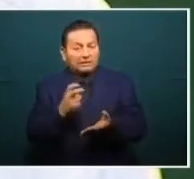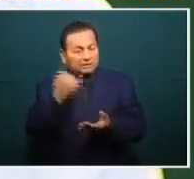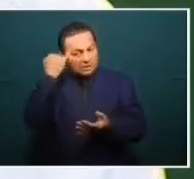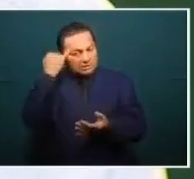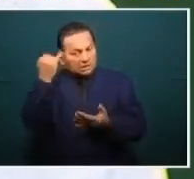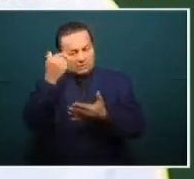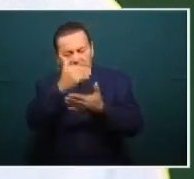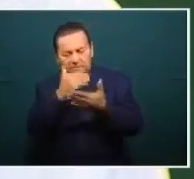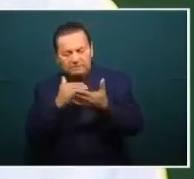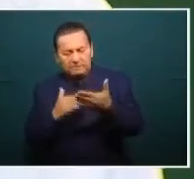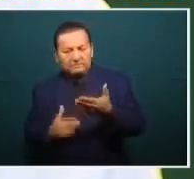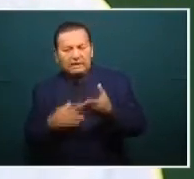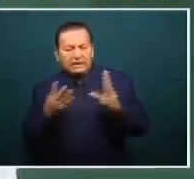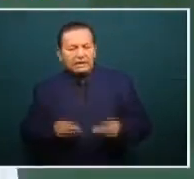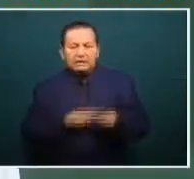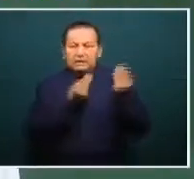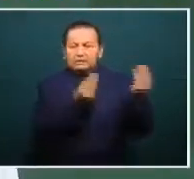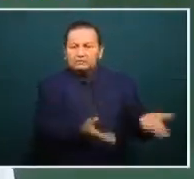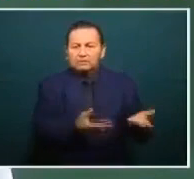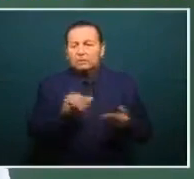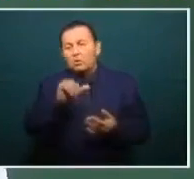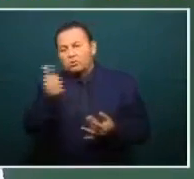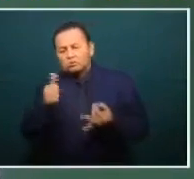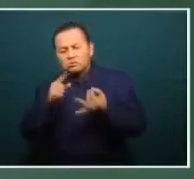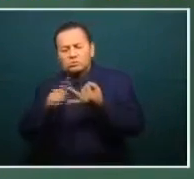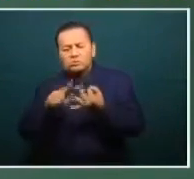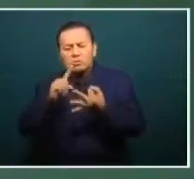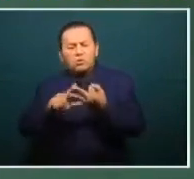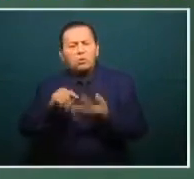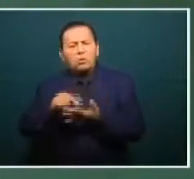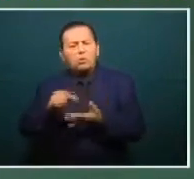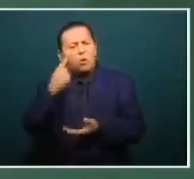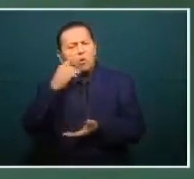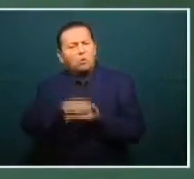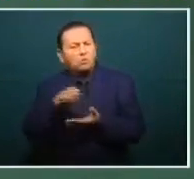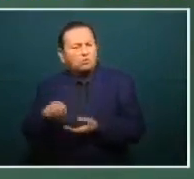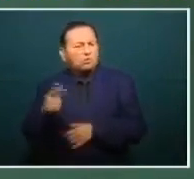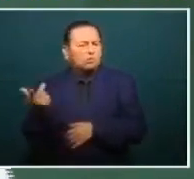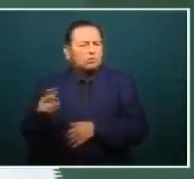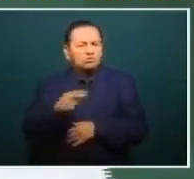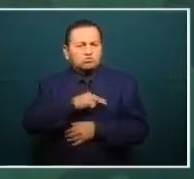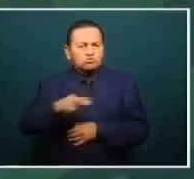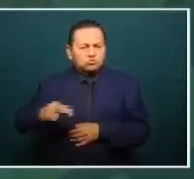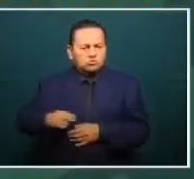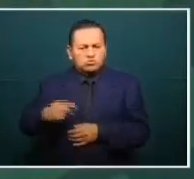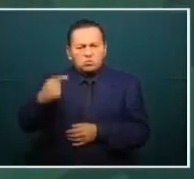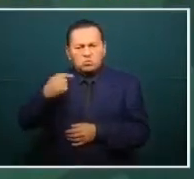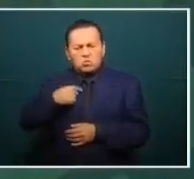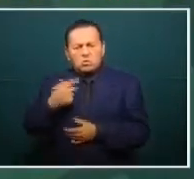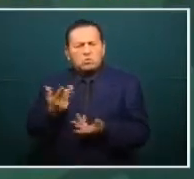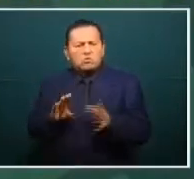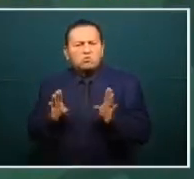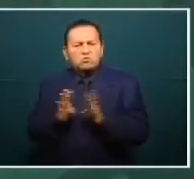optional, not by force. That's what we're hoping for, what our plan is.